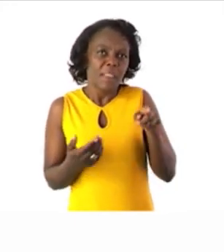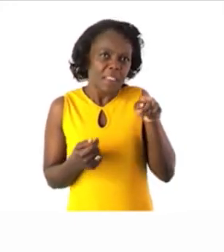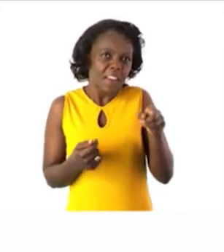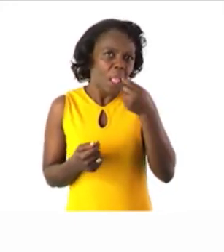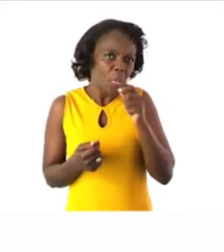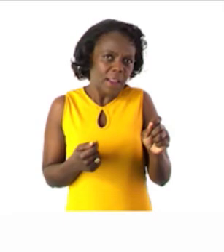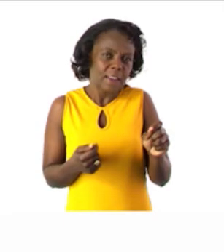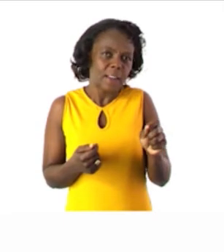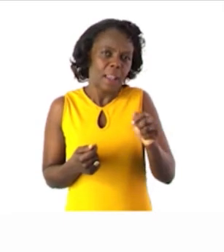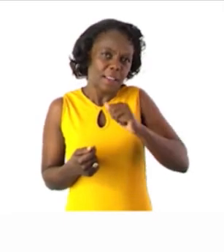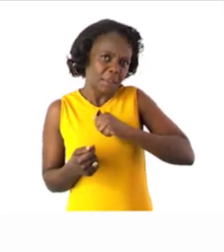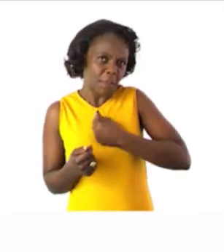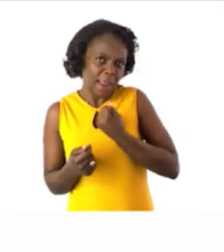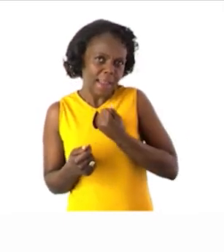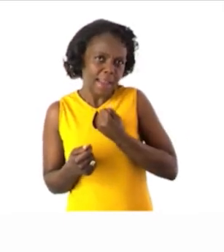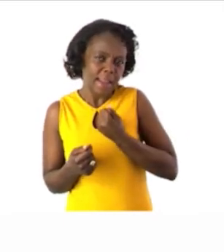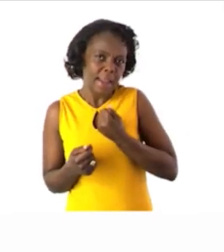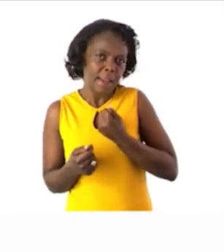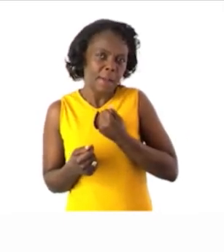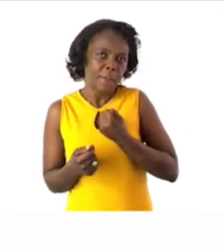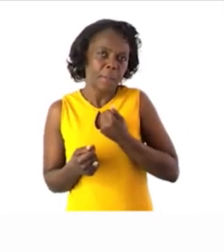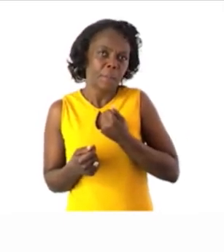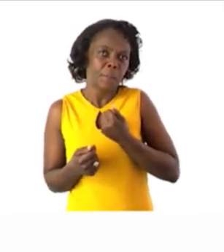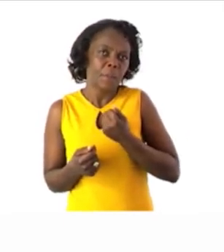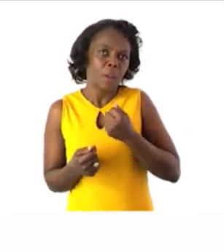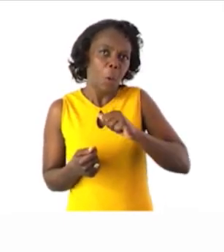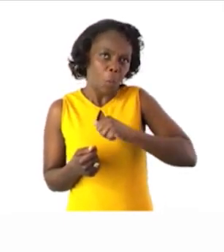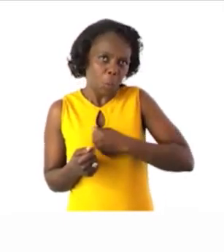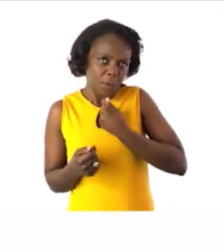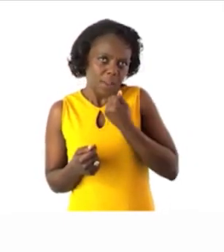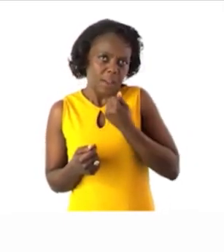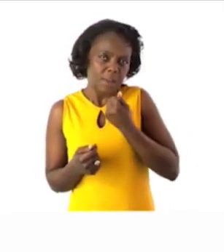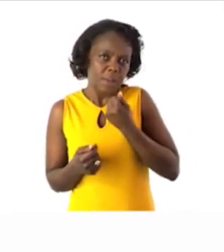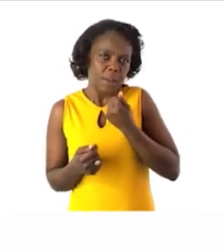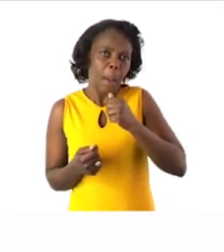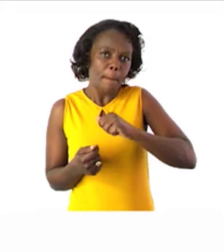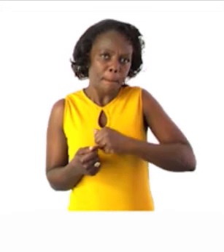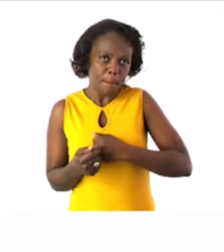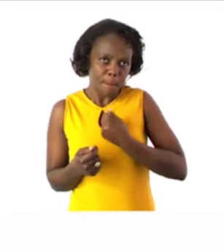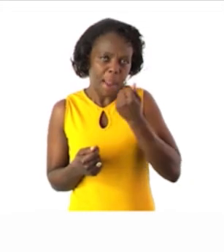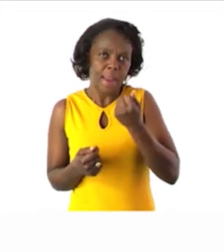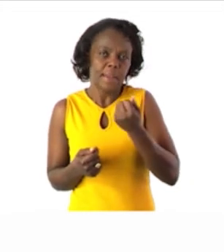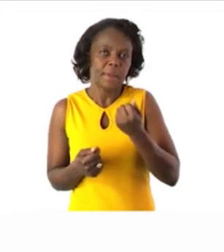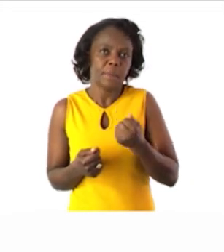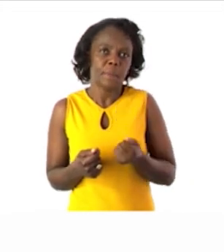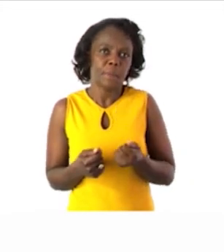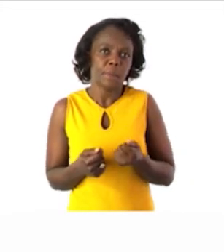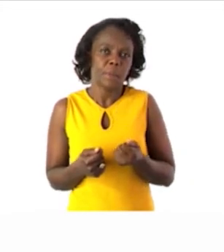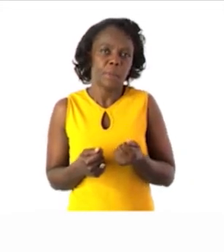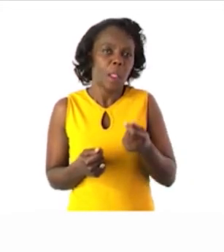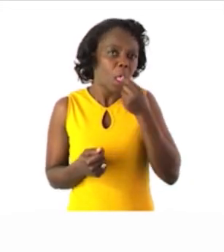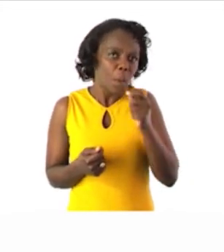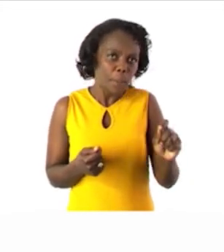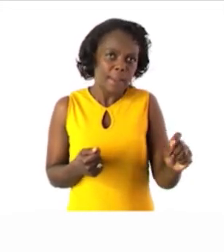to me, so we say in possessive, to show the possessive pronoun, we say it's mine. The pencil